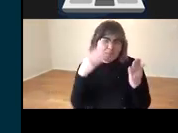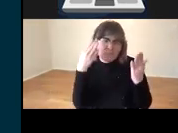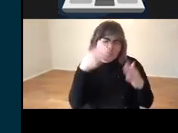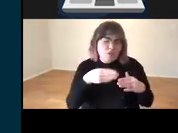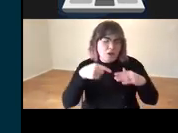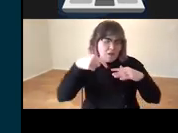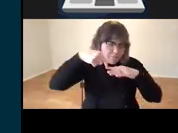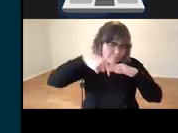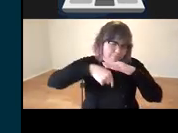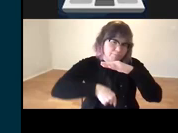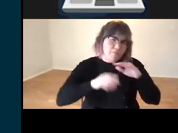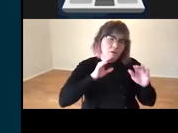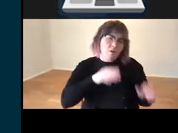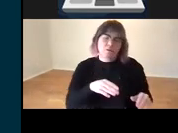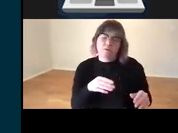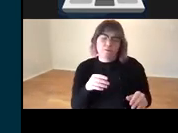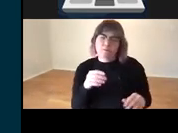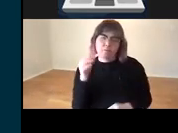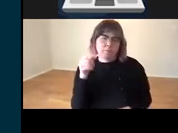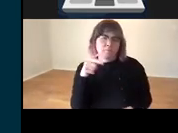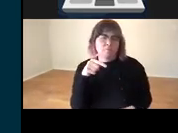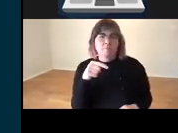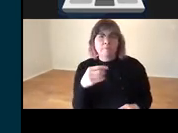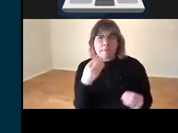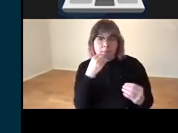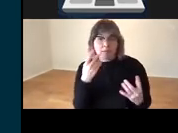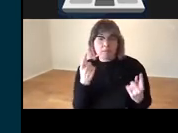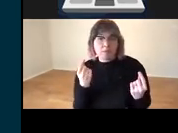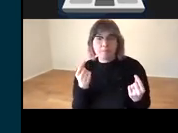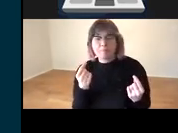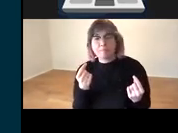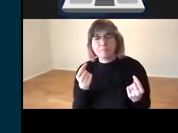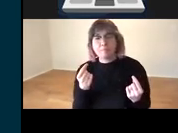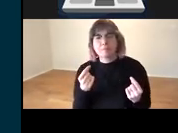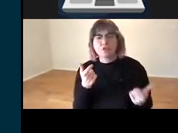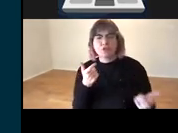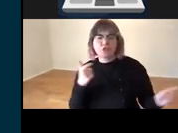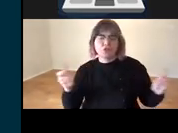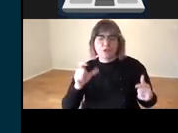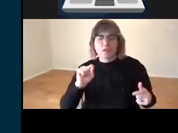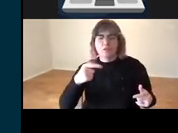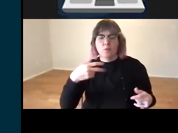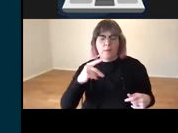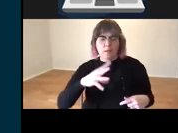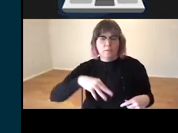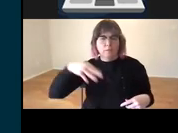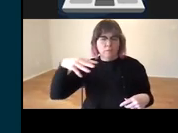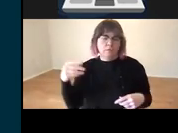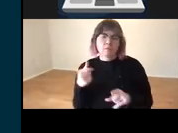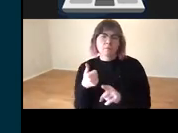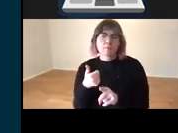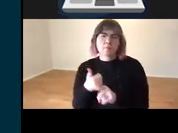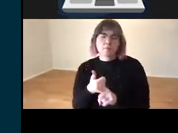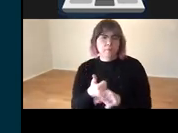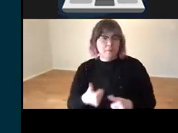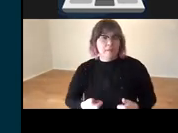deepest, darkest places you can go in the ocean. And they feed on giant squid. And giant squid live in the